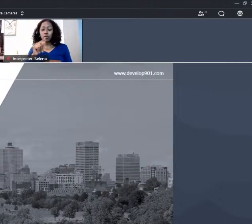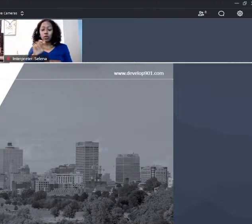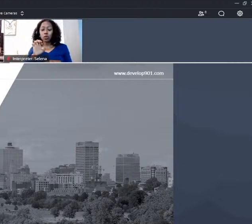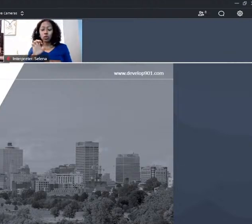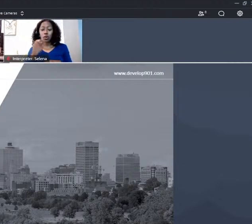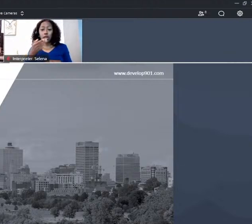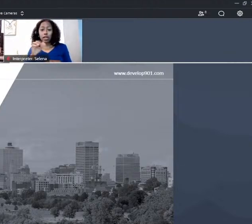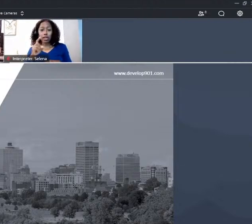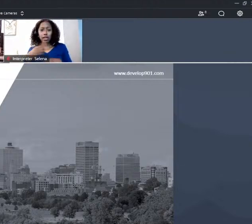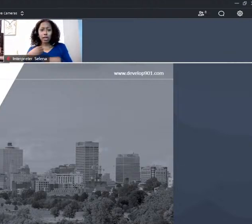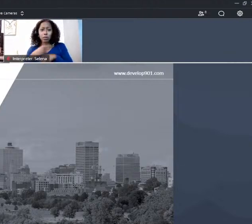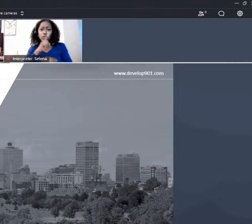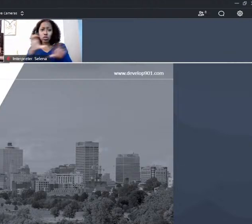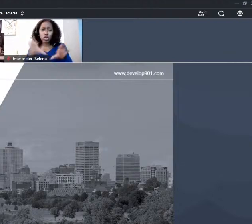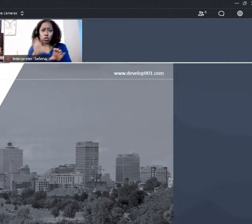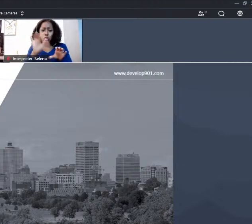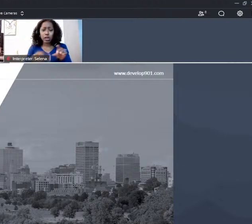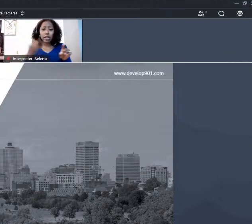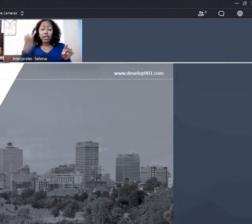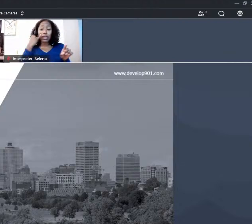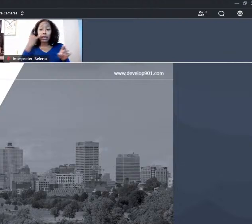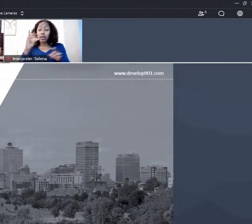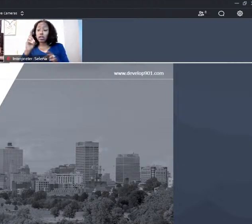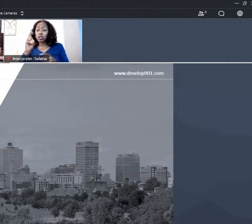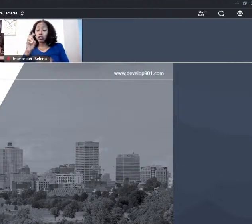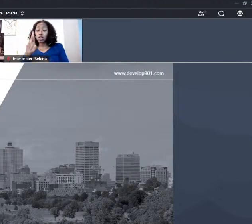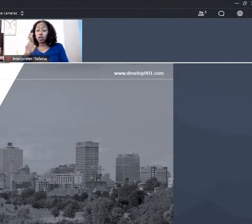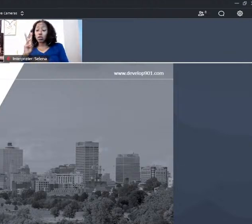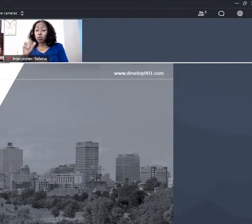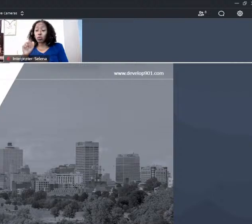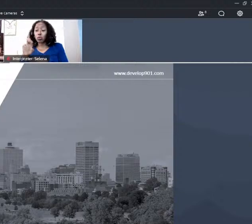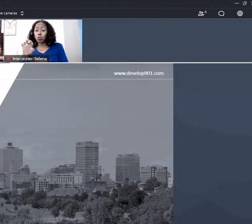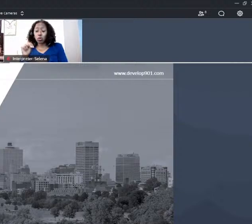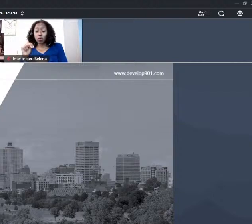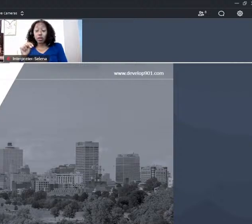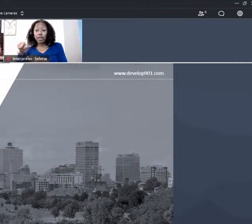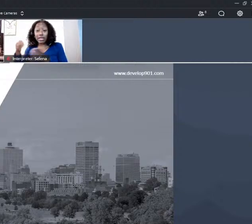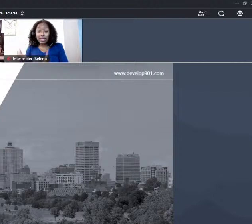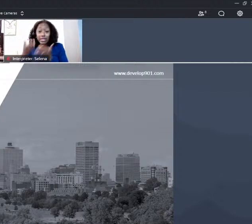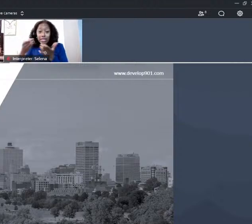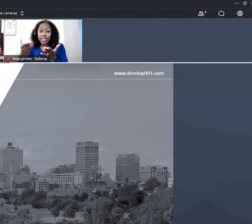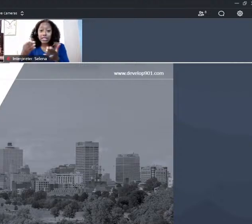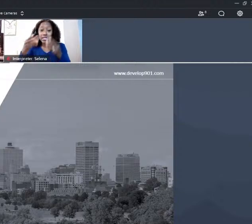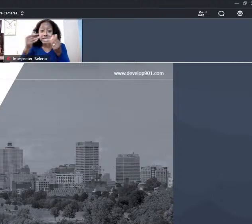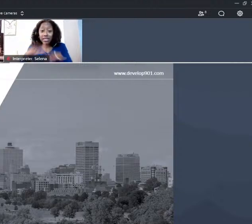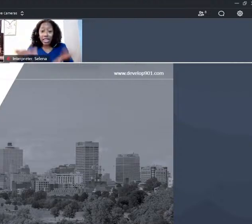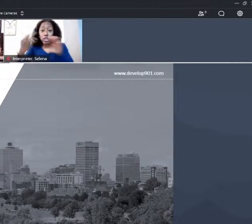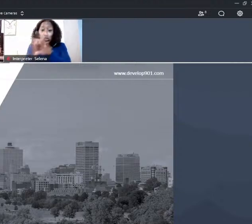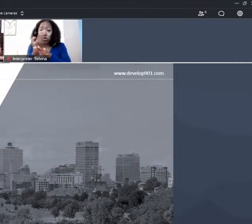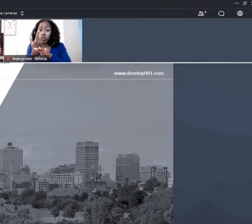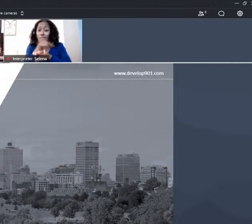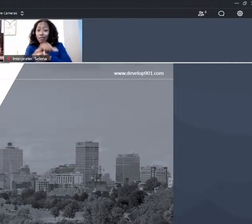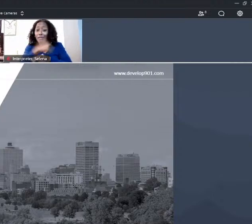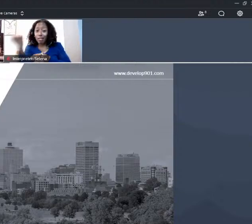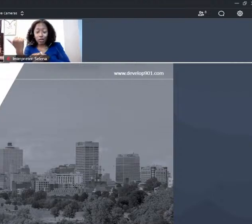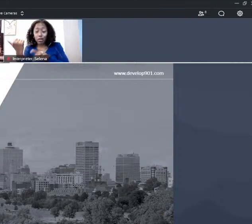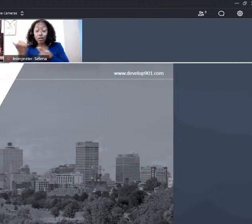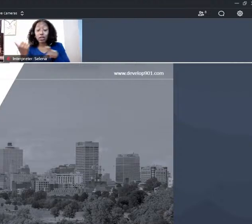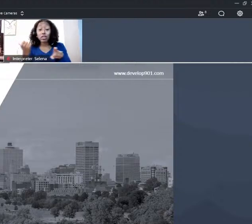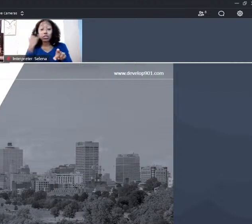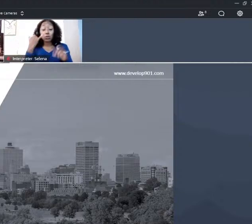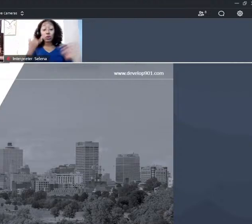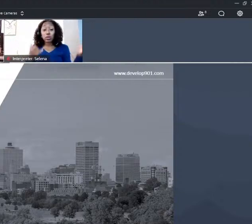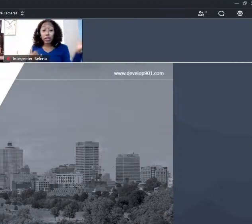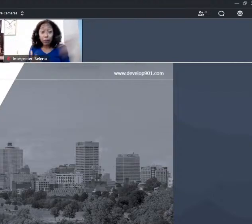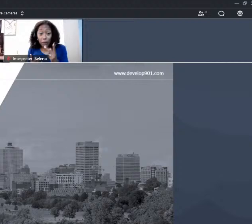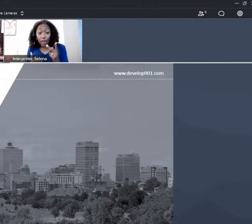If they come back, because Dr. Warren has suggested a different use to this property, could they go through and change